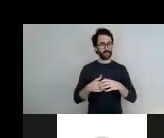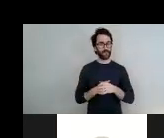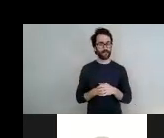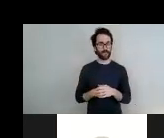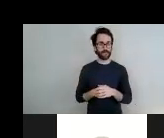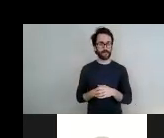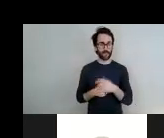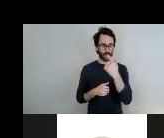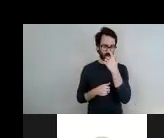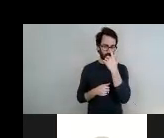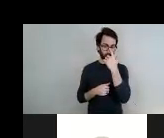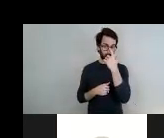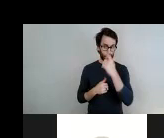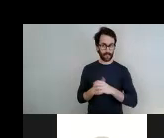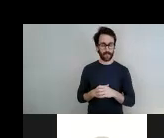888-495-8501.